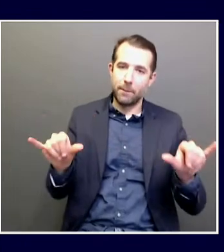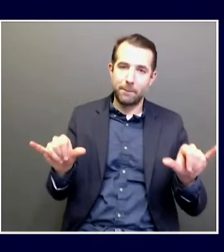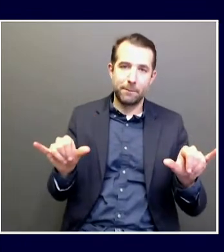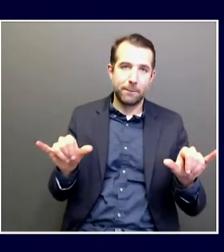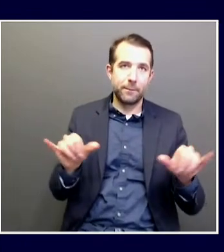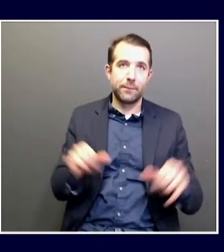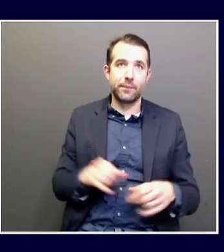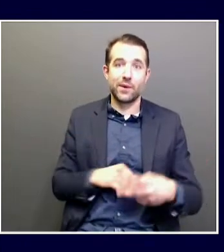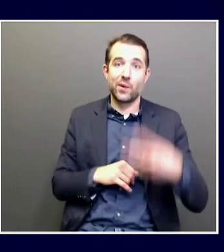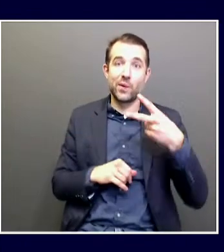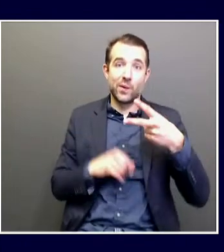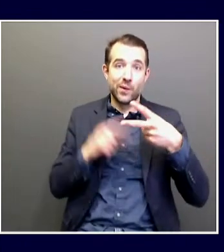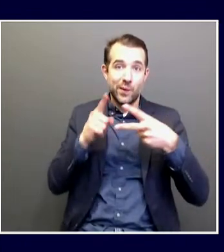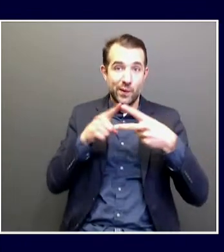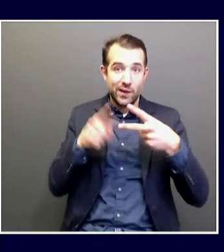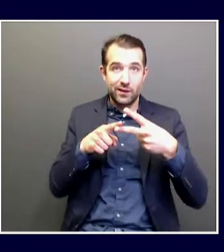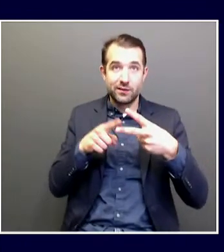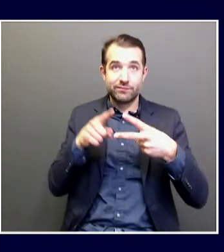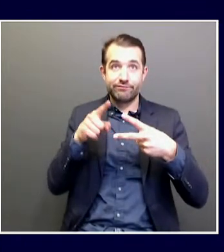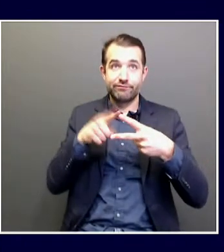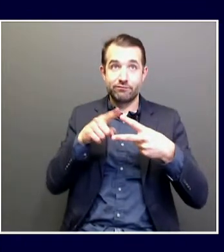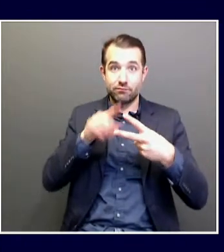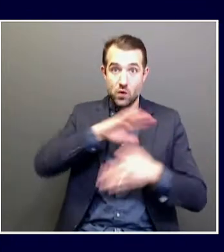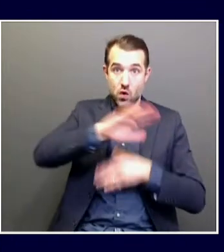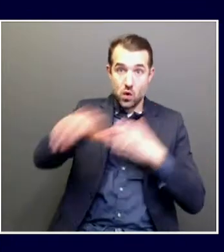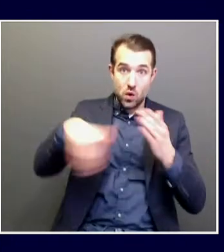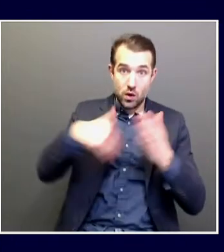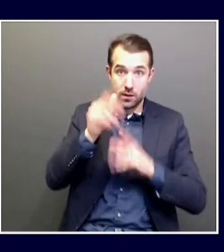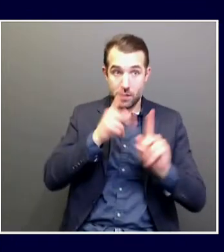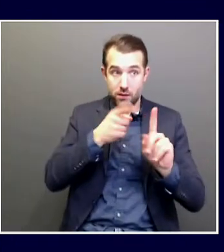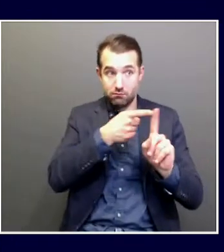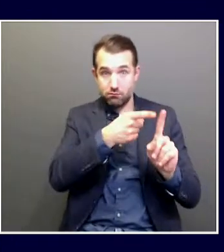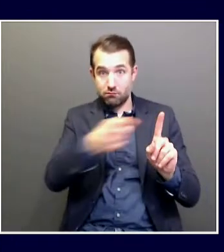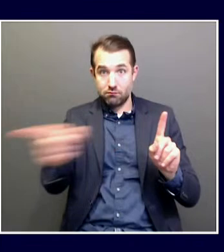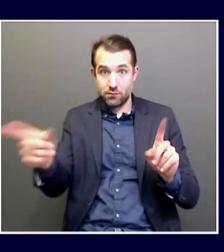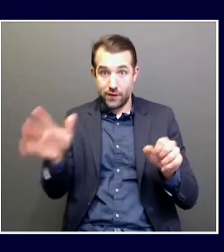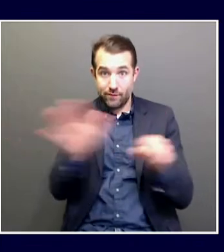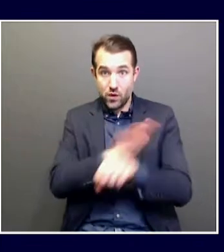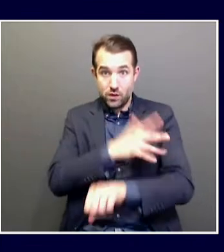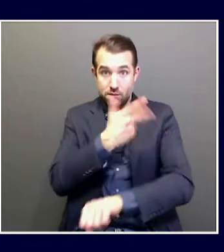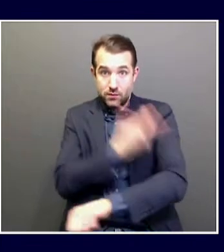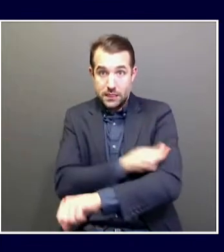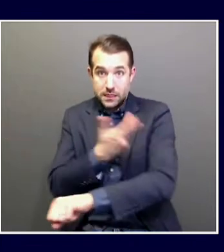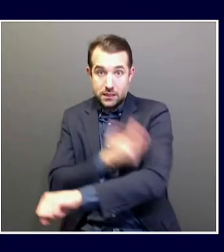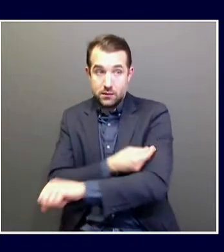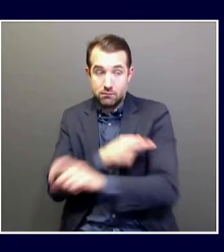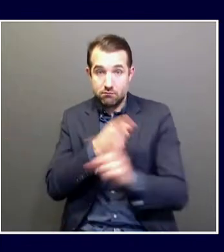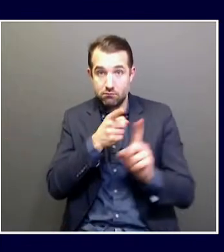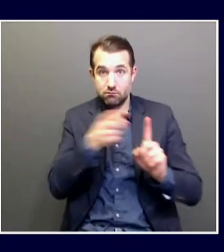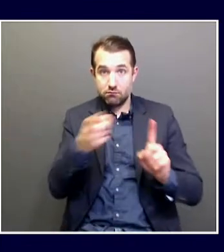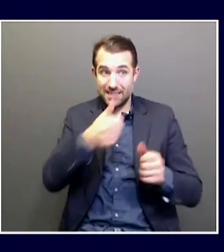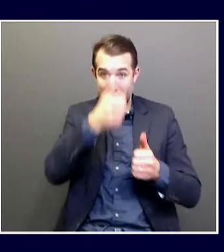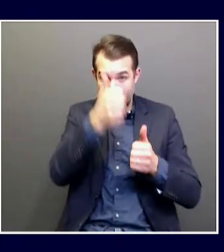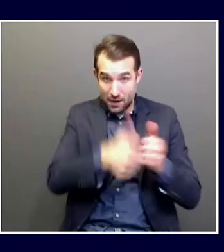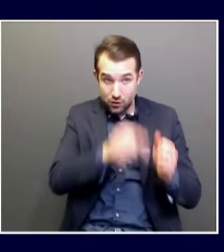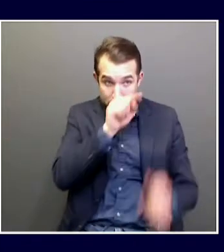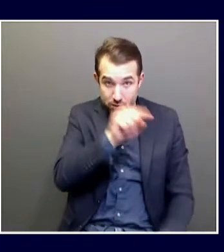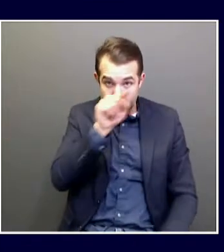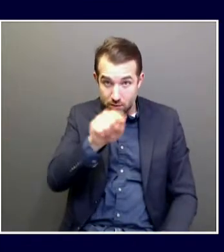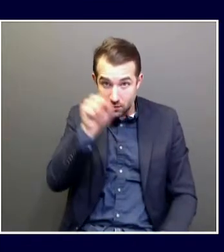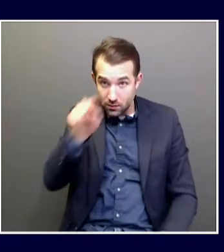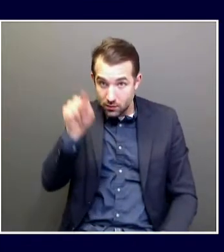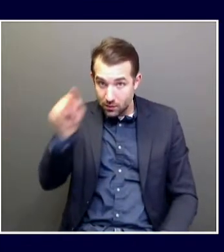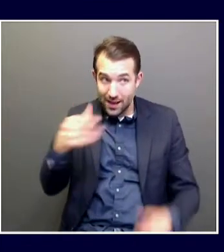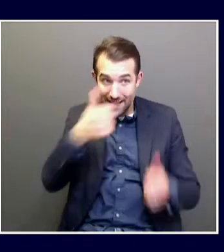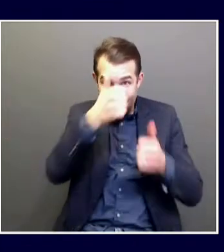single person in your gathering fully vaccinated? And by every, once again, I mean every, even